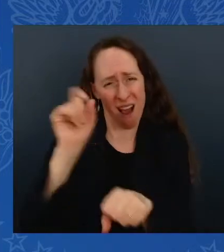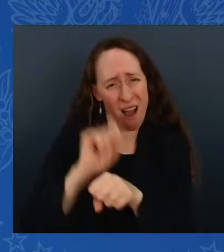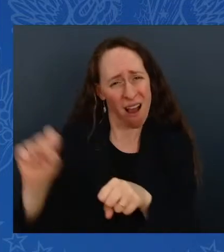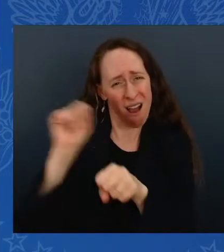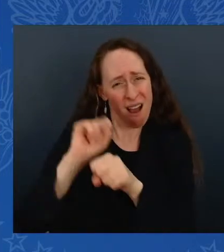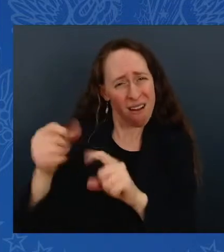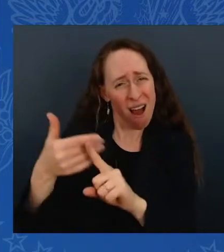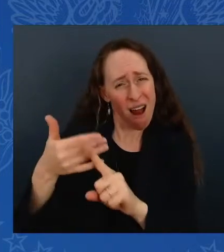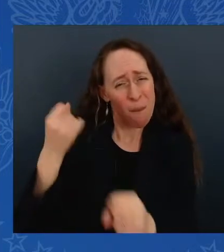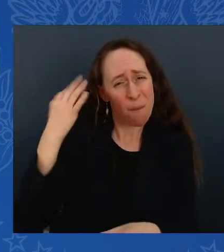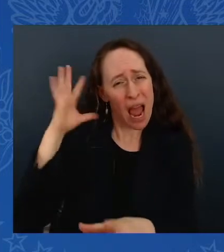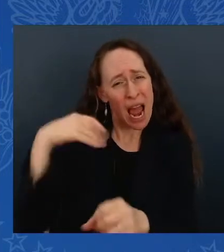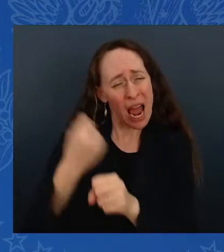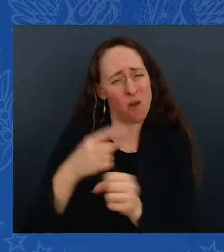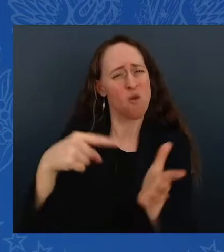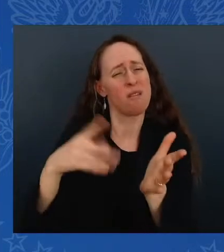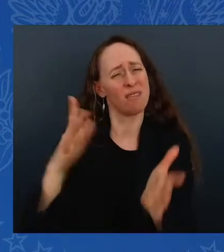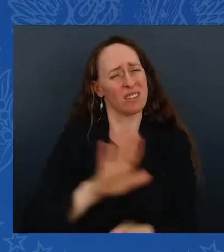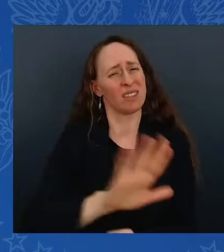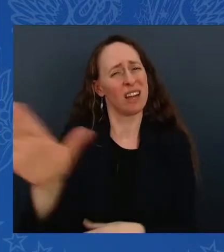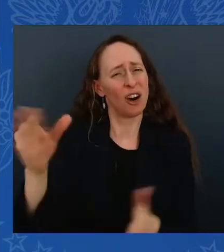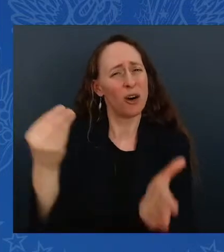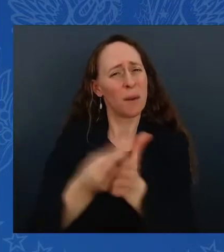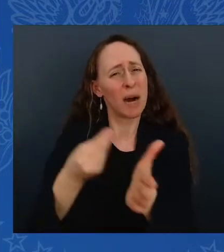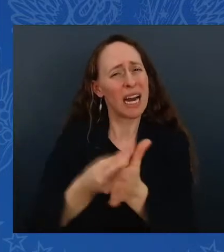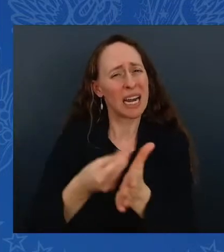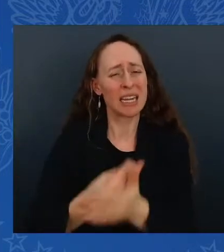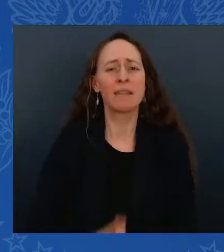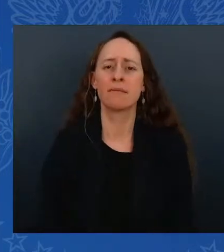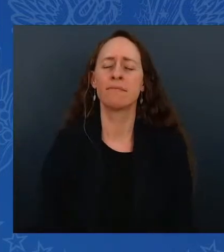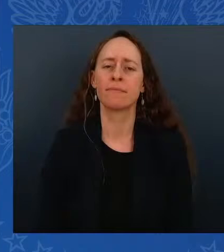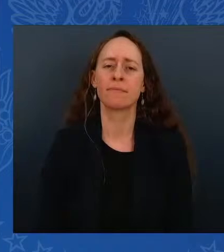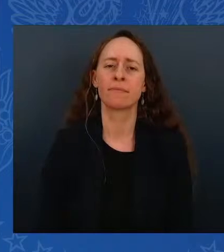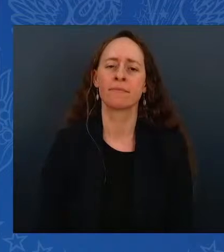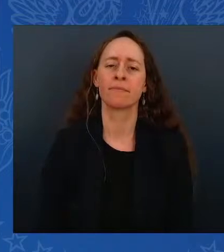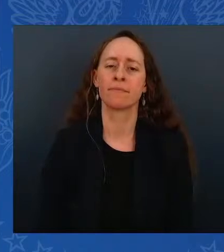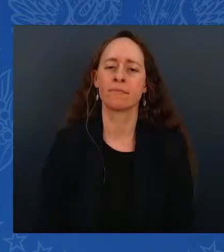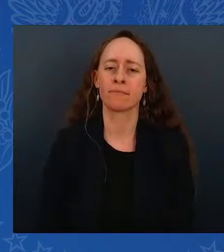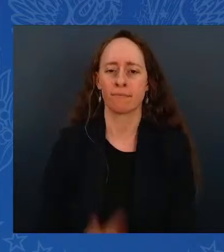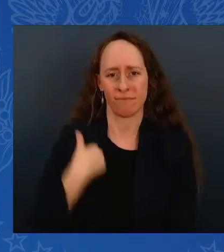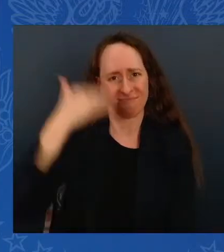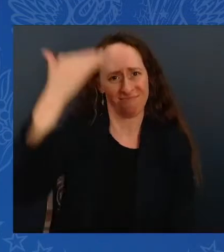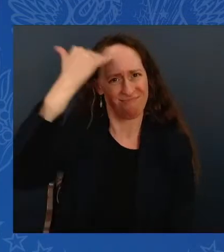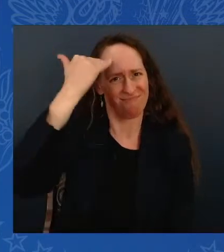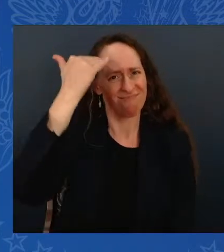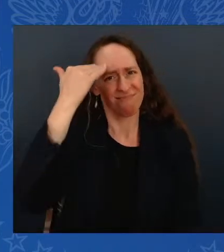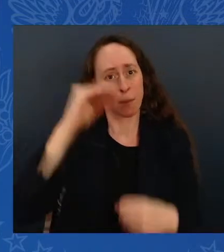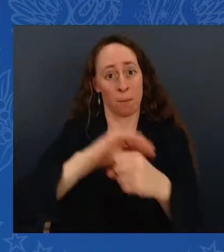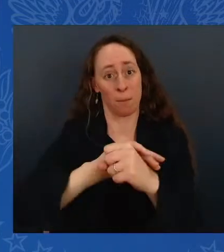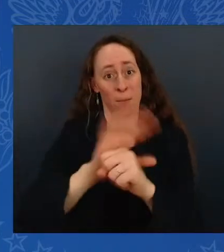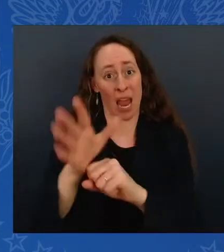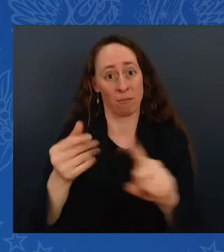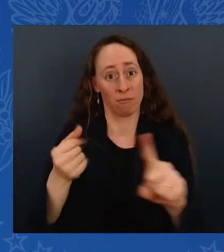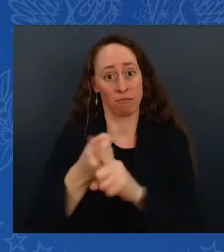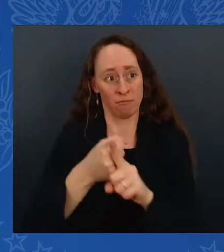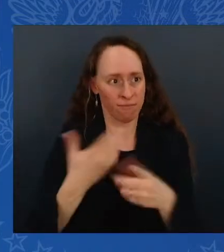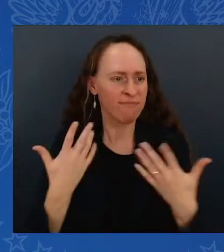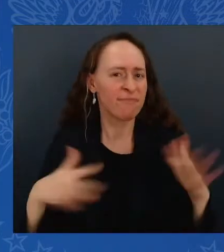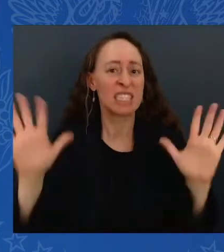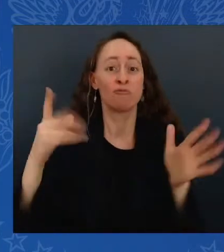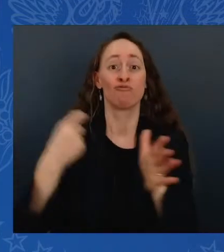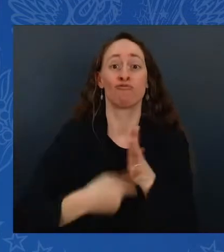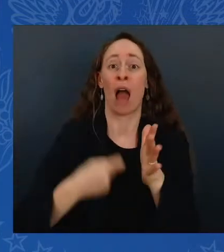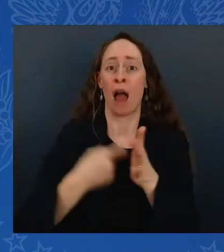more. But we also know the pandemic led to a surge in inflation all across America and the world, and the country, I should